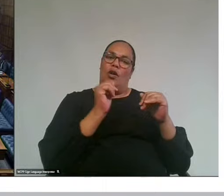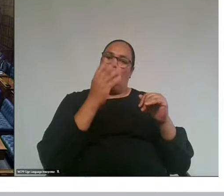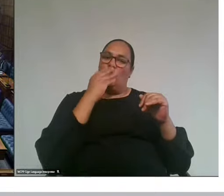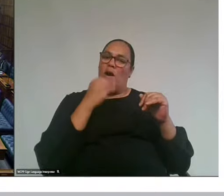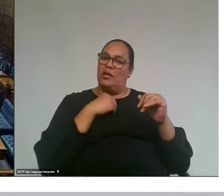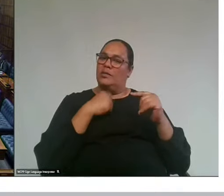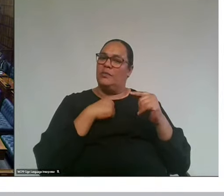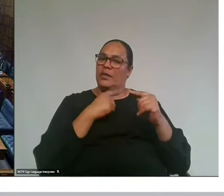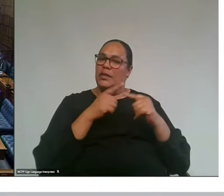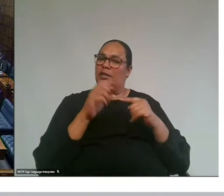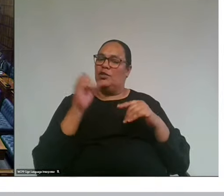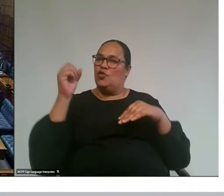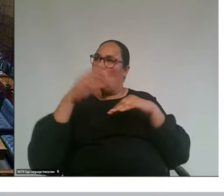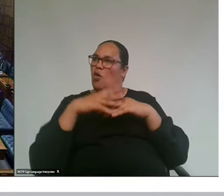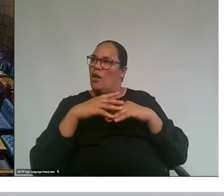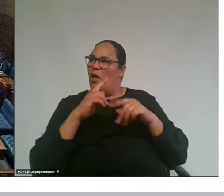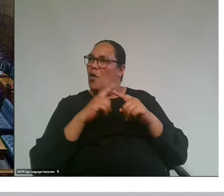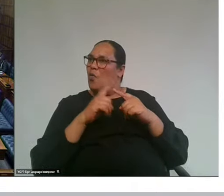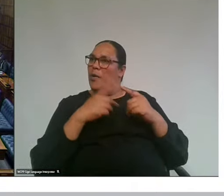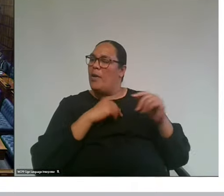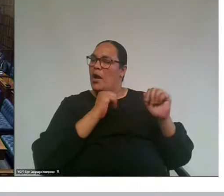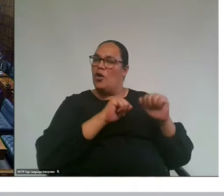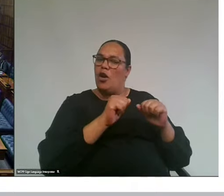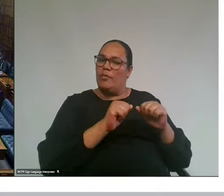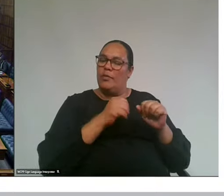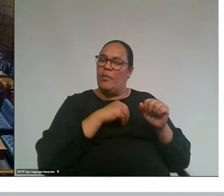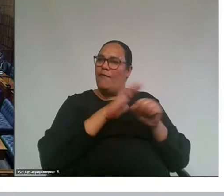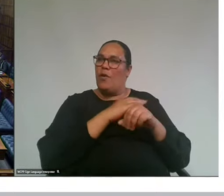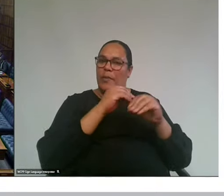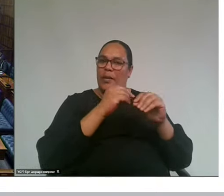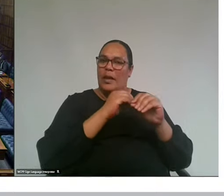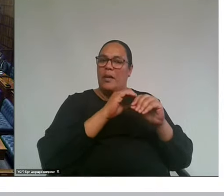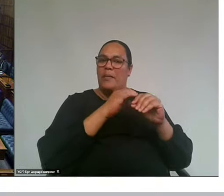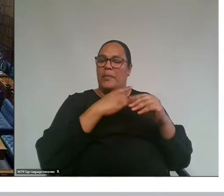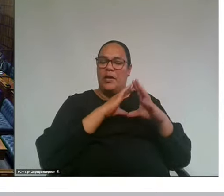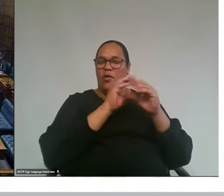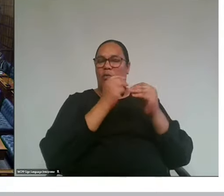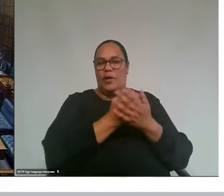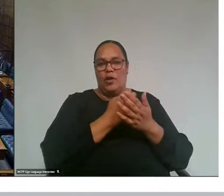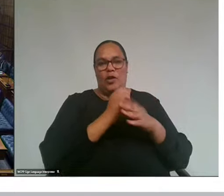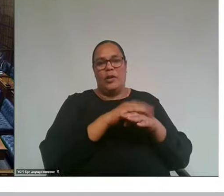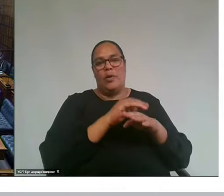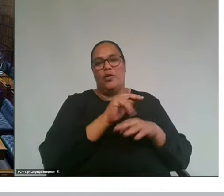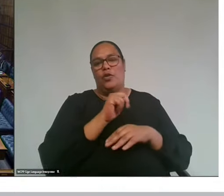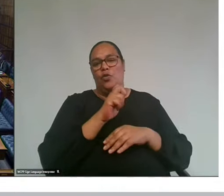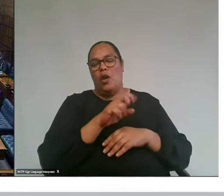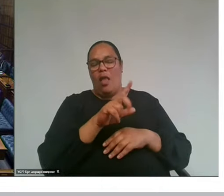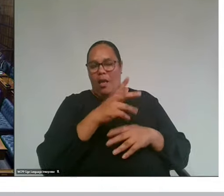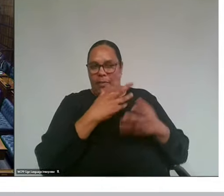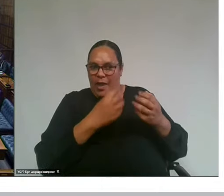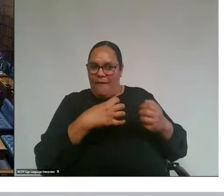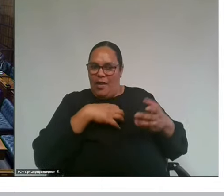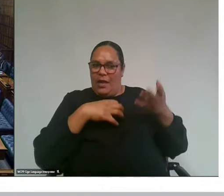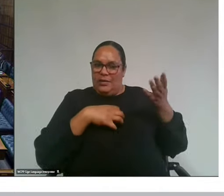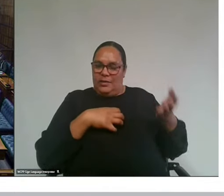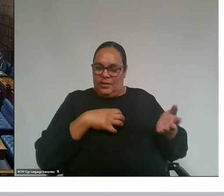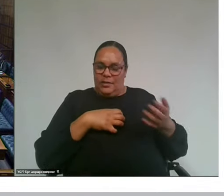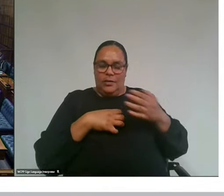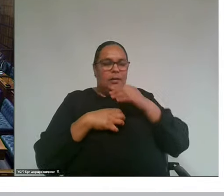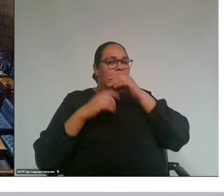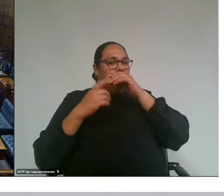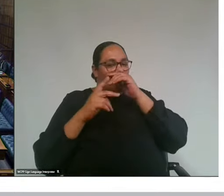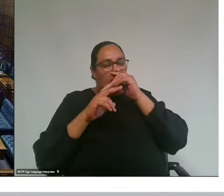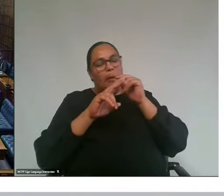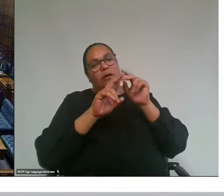me to go into solar when my competence my whole IND industry my backbone of my economy is based on nuclear I have these assets right so